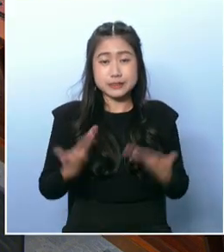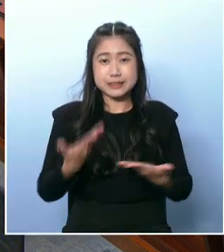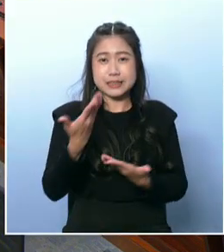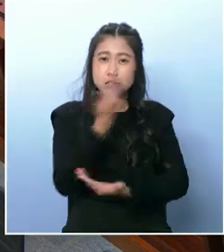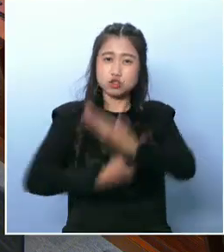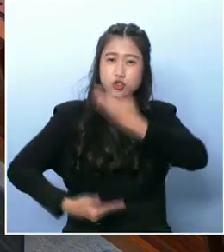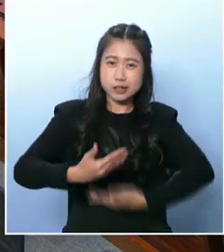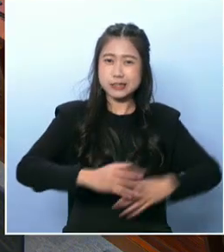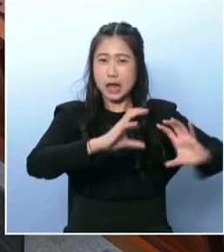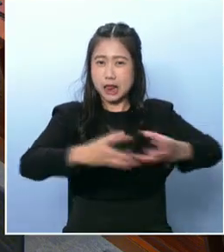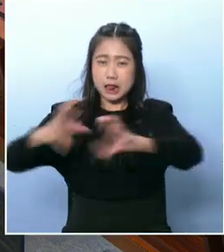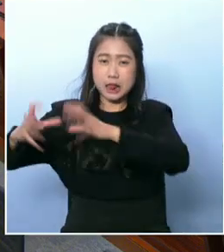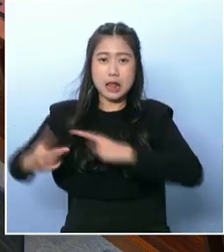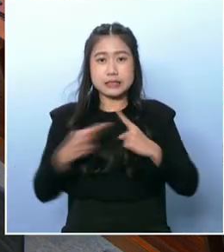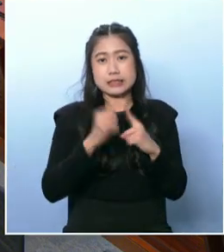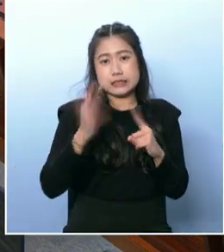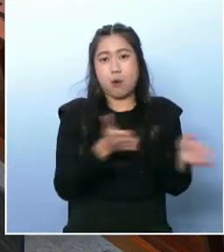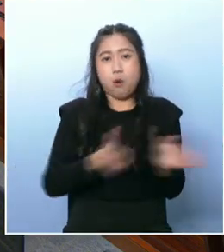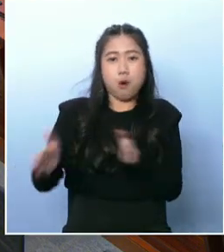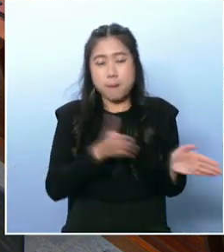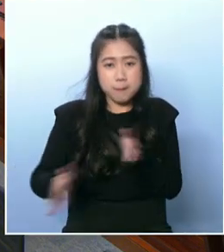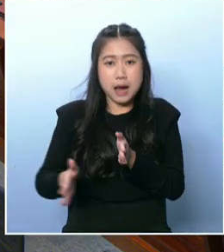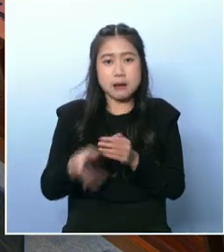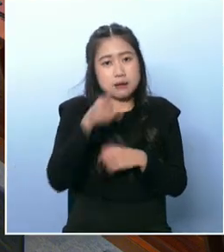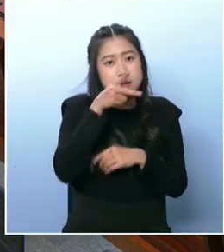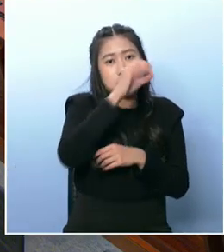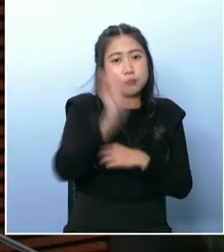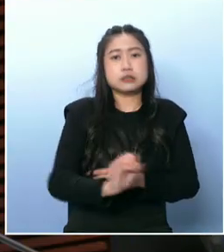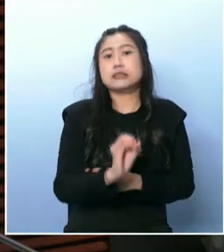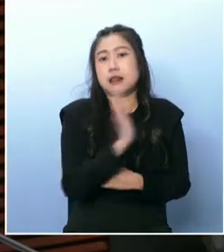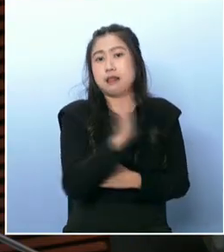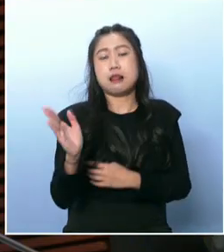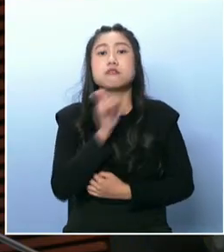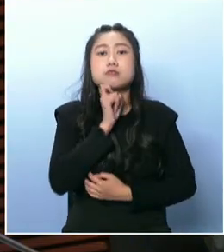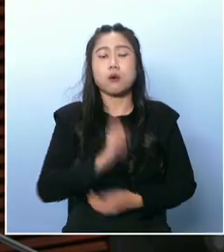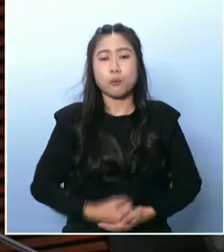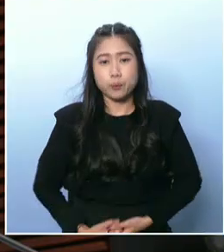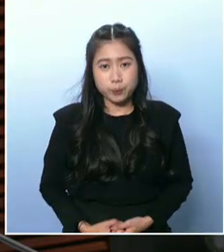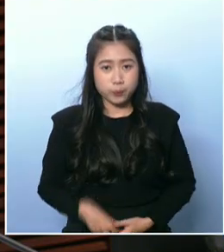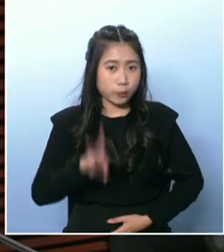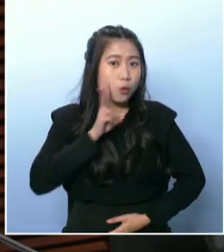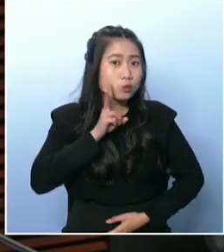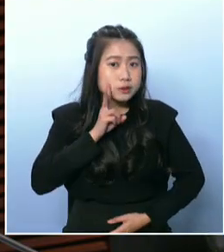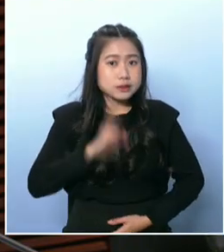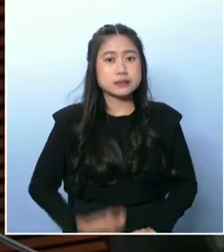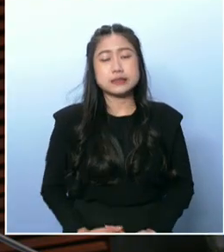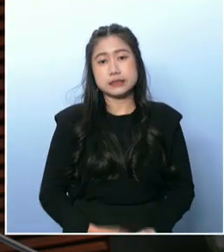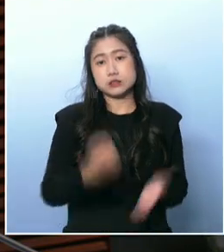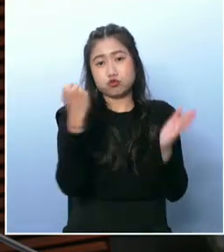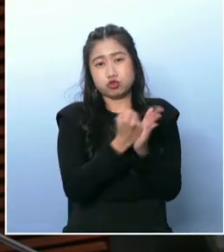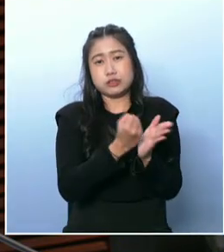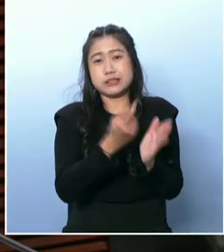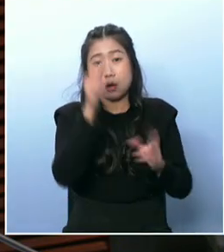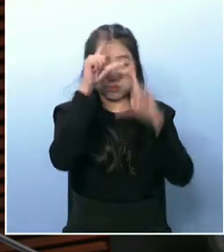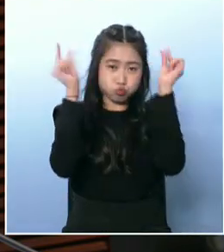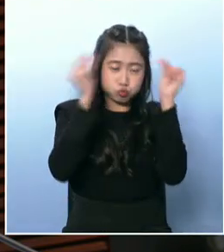Well, perhaps I want to touch on the manpower ratio of the various types of residential care services. For